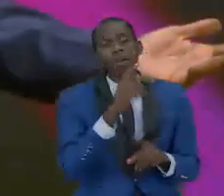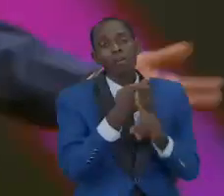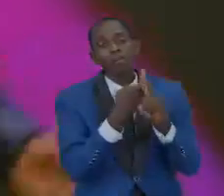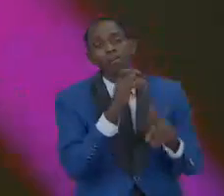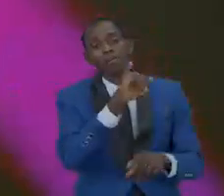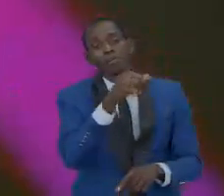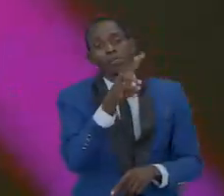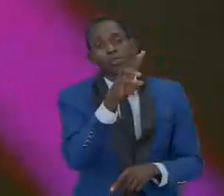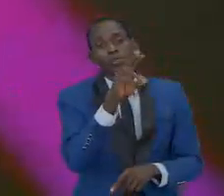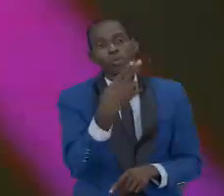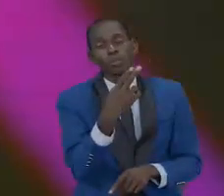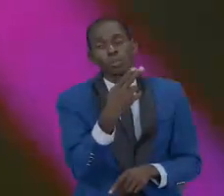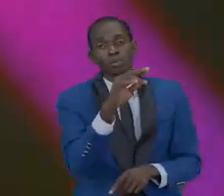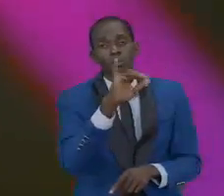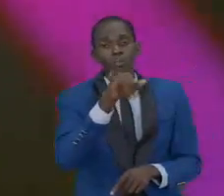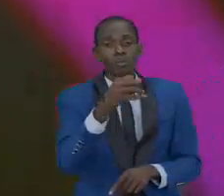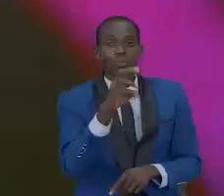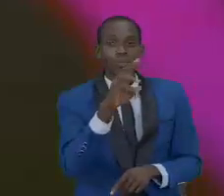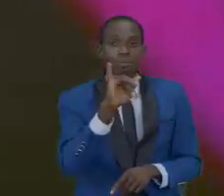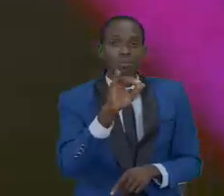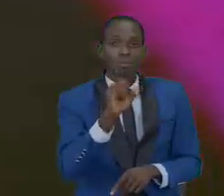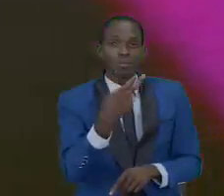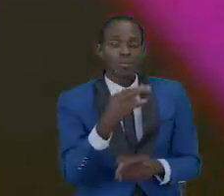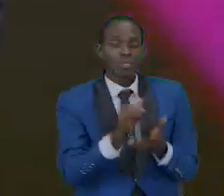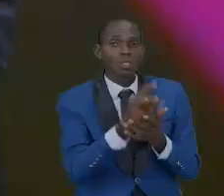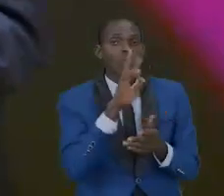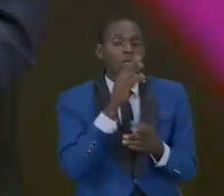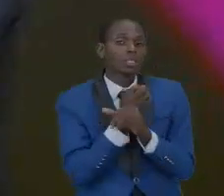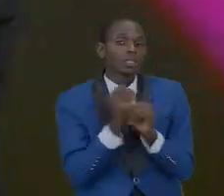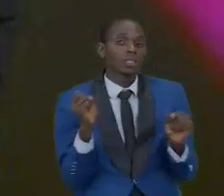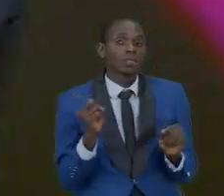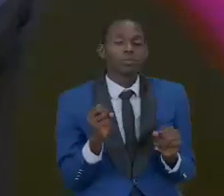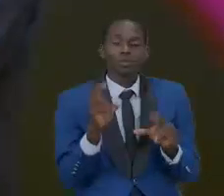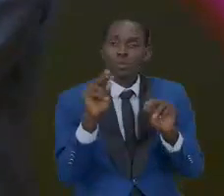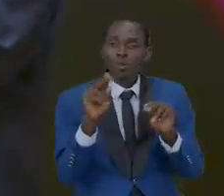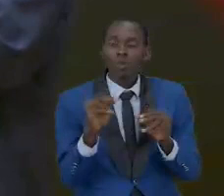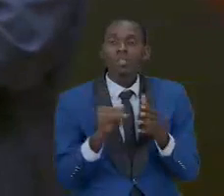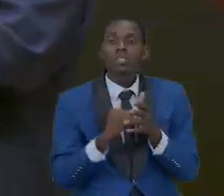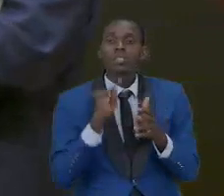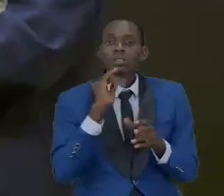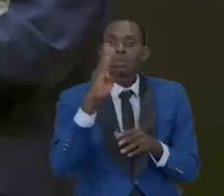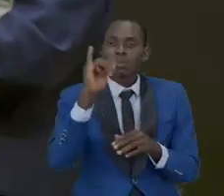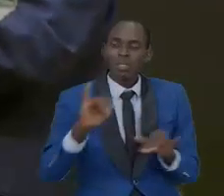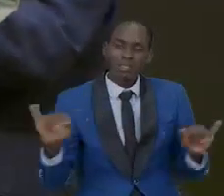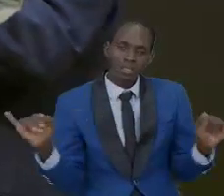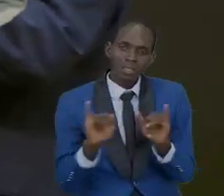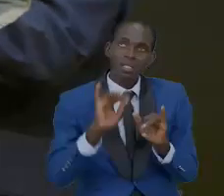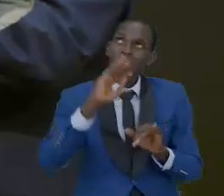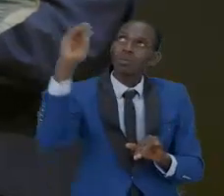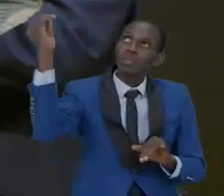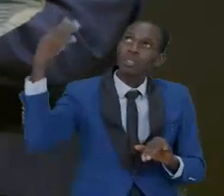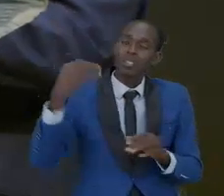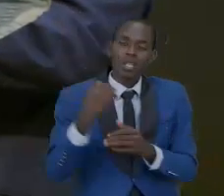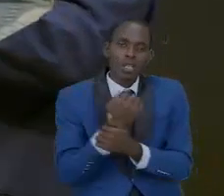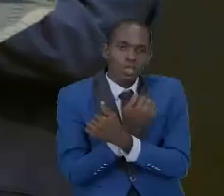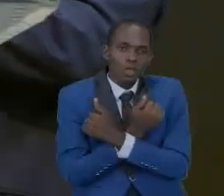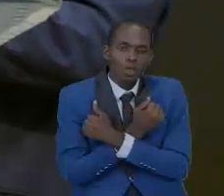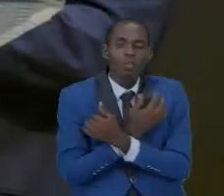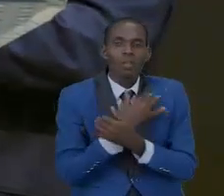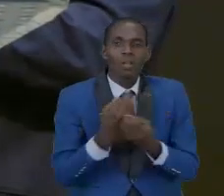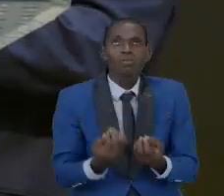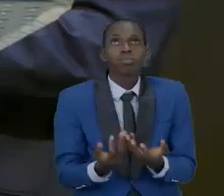incidental that is not safe by the same Graves by the same love of God and by the same sacrifice